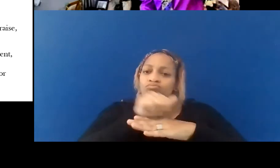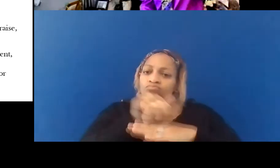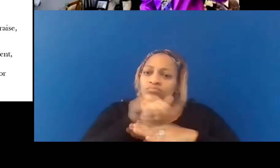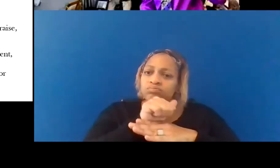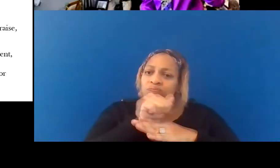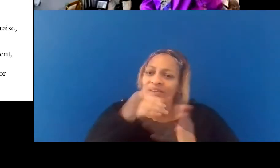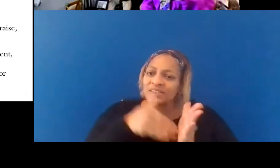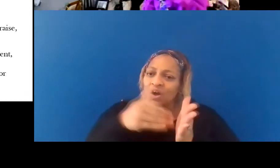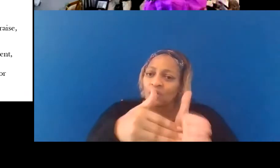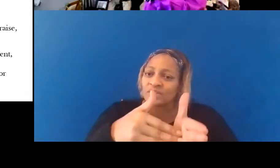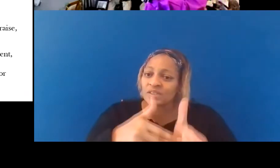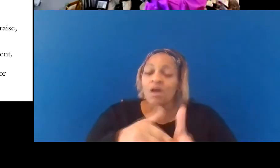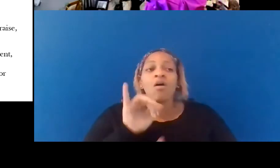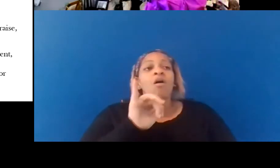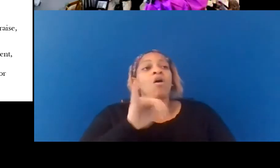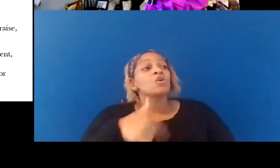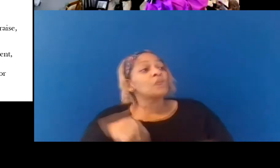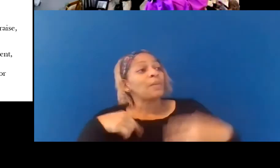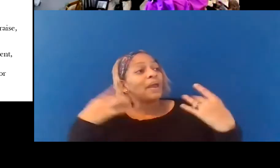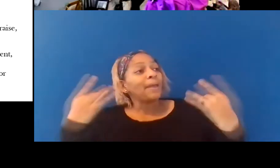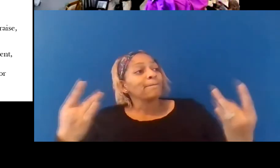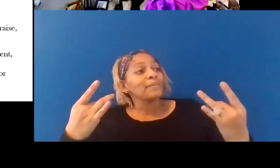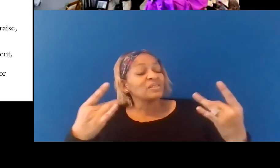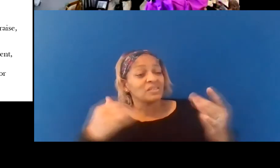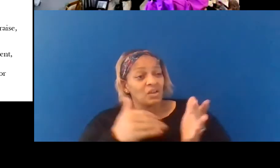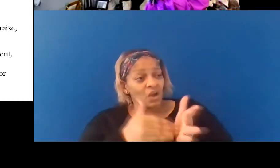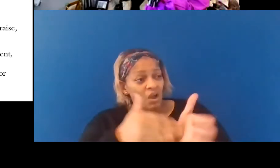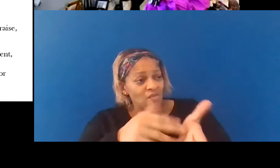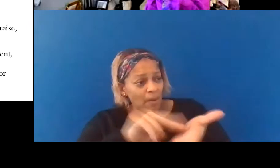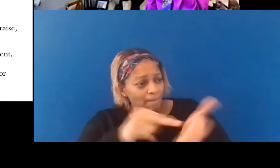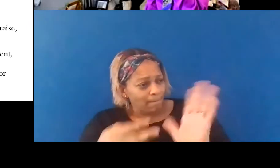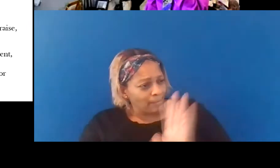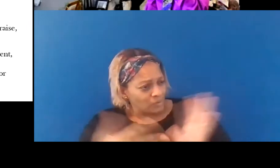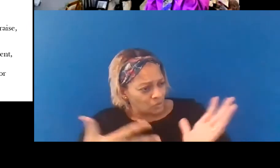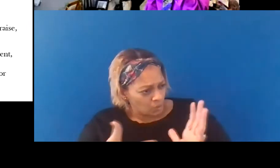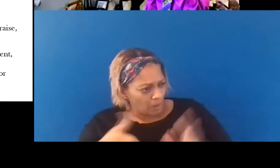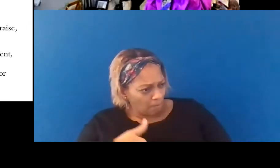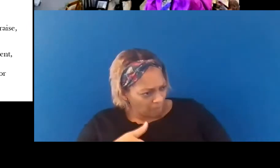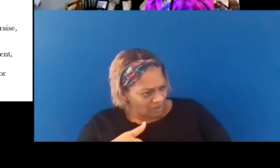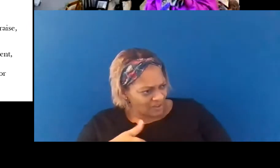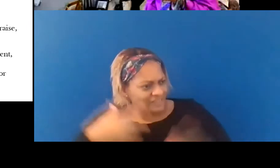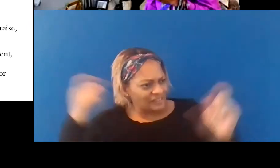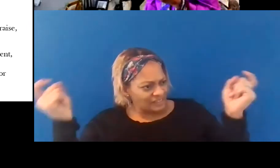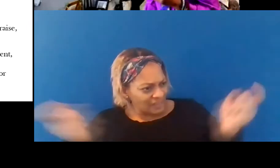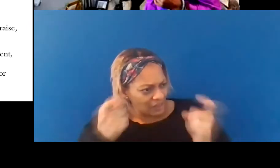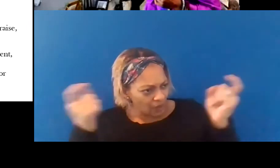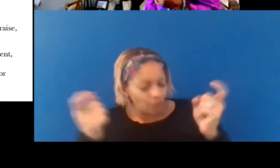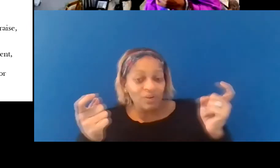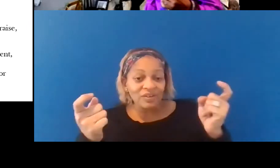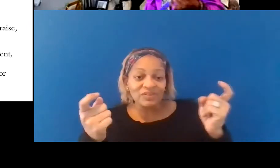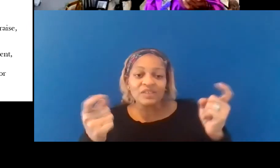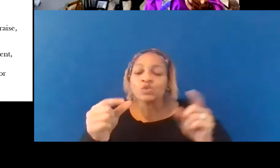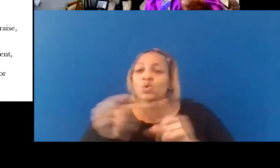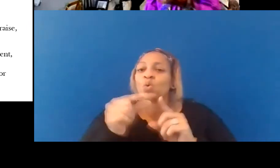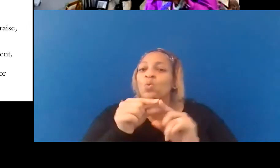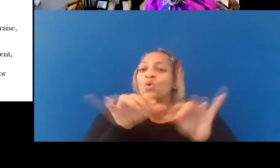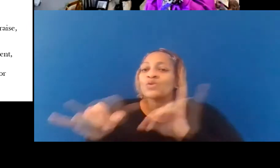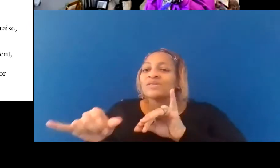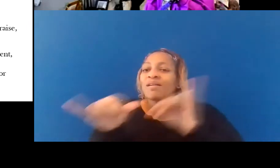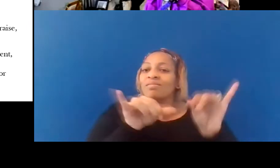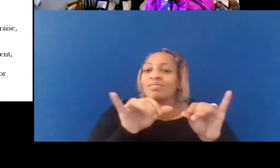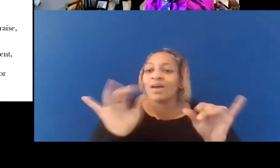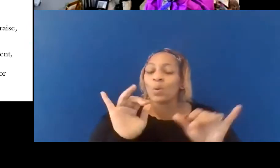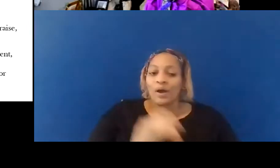I meditate often, I'm in a state of celebration. Ooh. Synonyms for celebrate. Oh, we see this